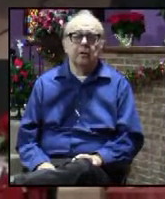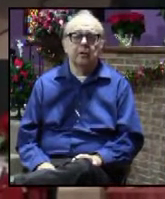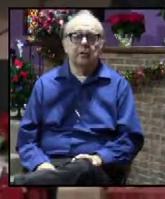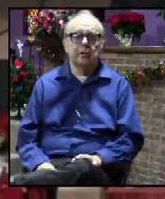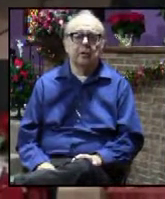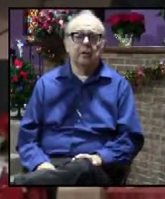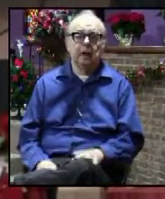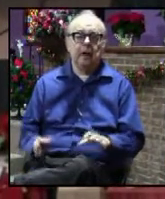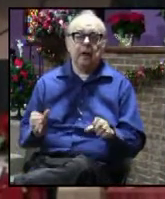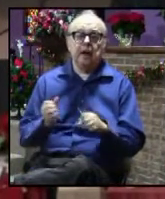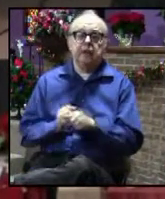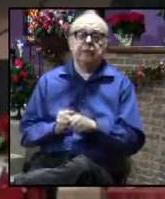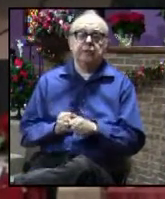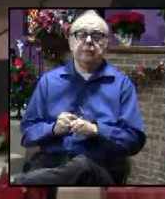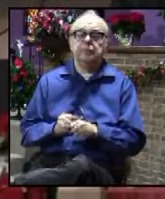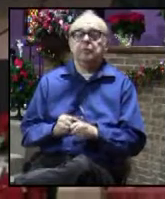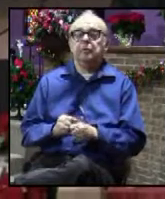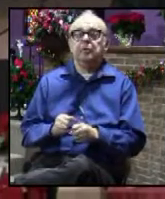And it gets out of whack.